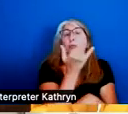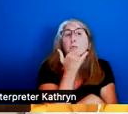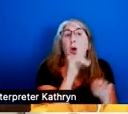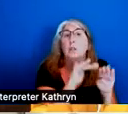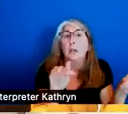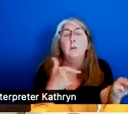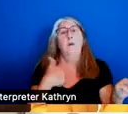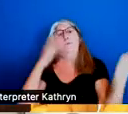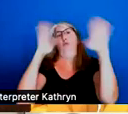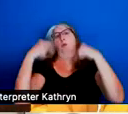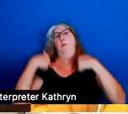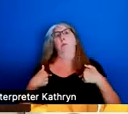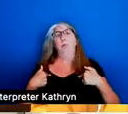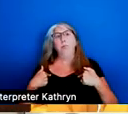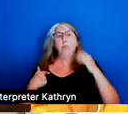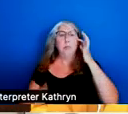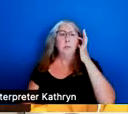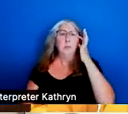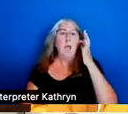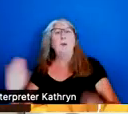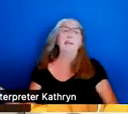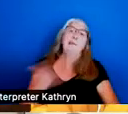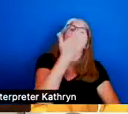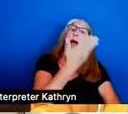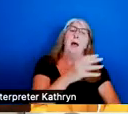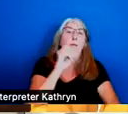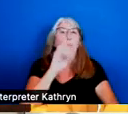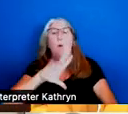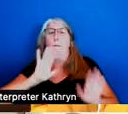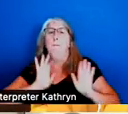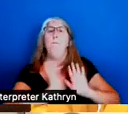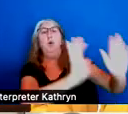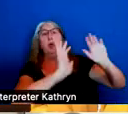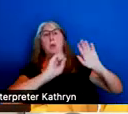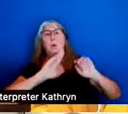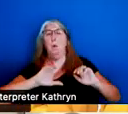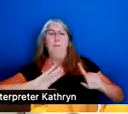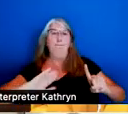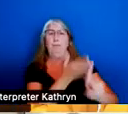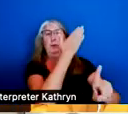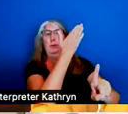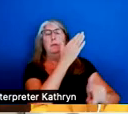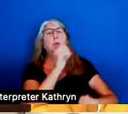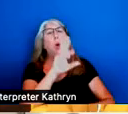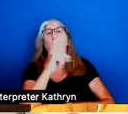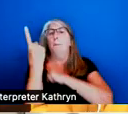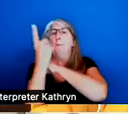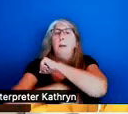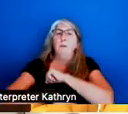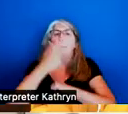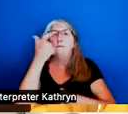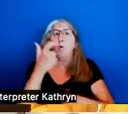will get in trouble. I will get a slap. I will get a push. I will get any punishment for him.